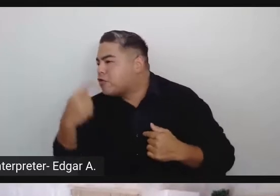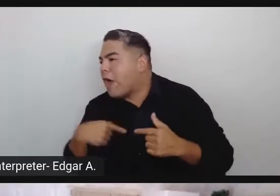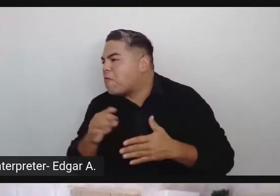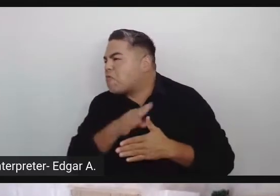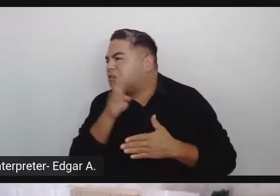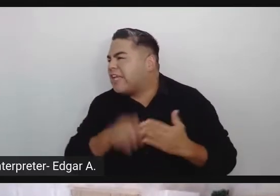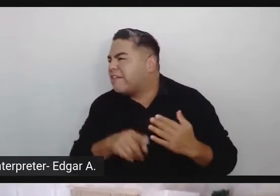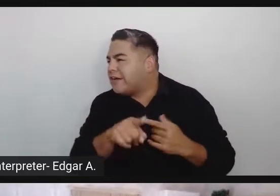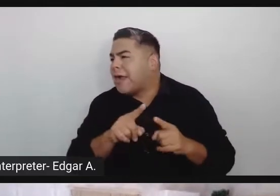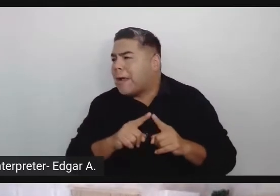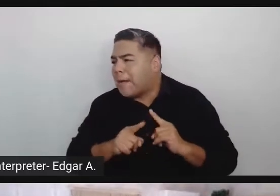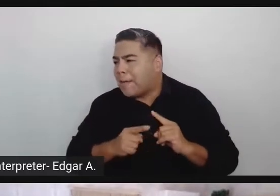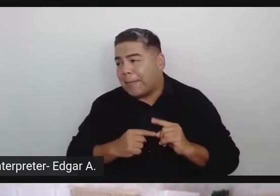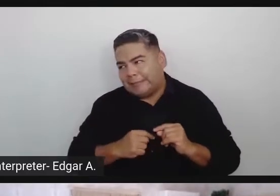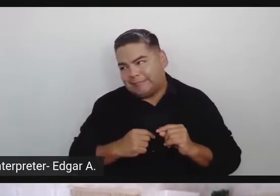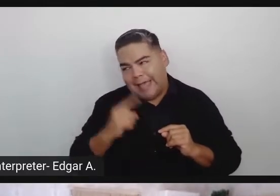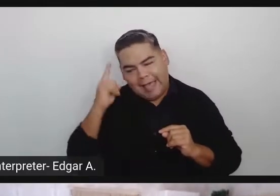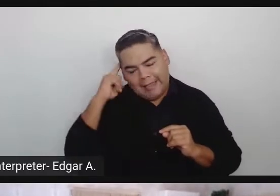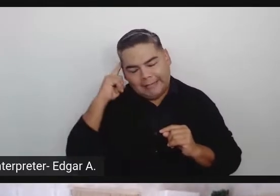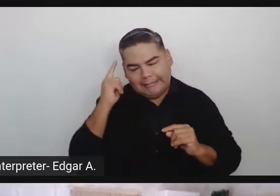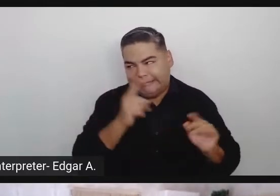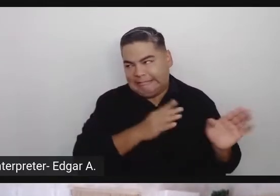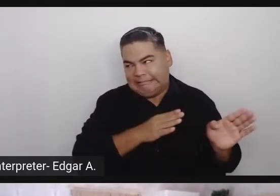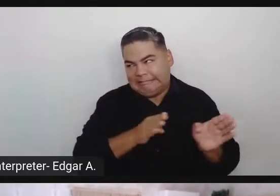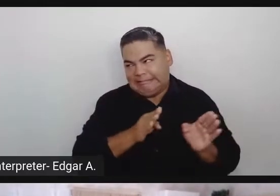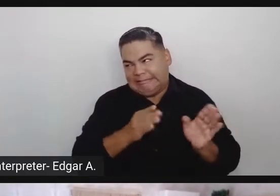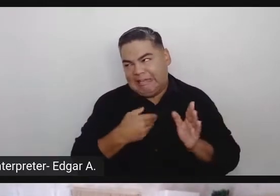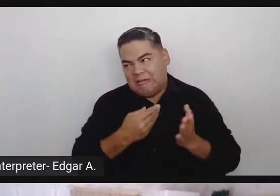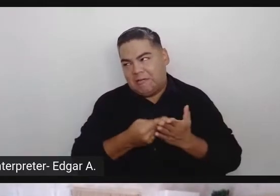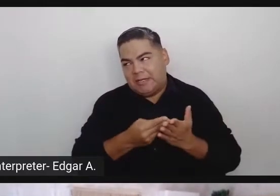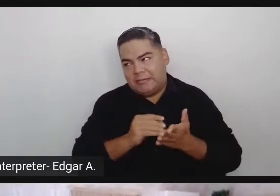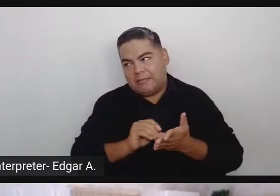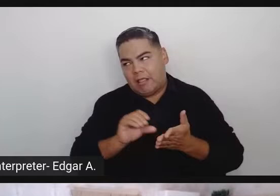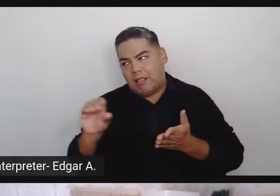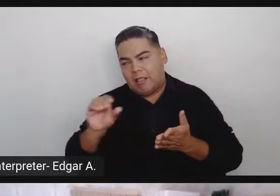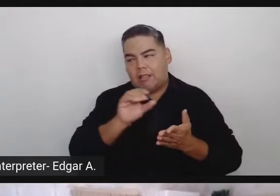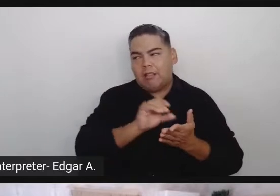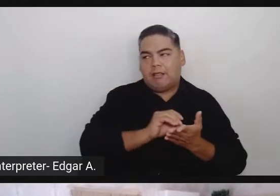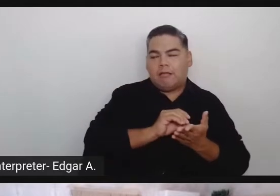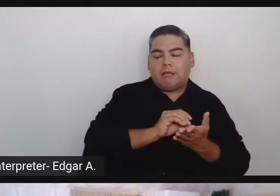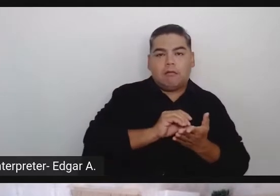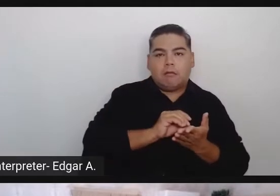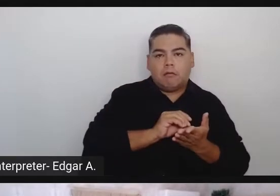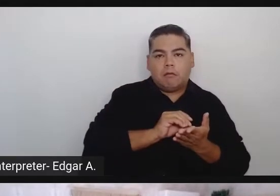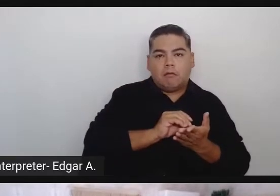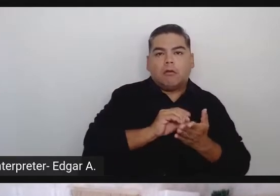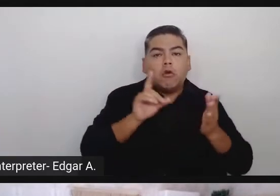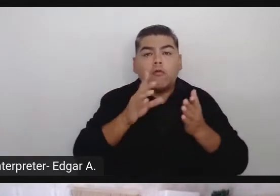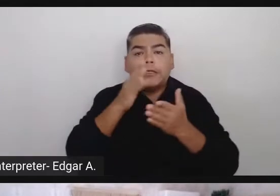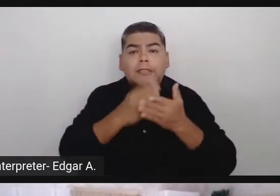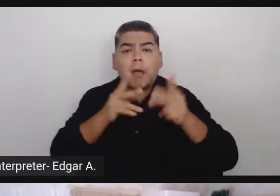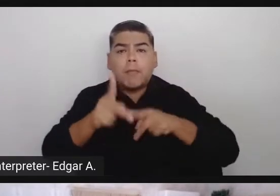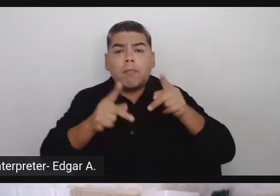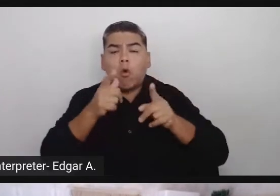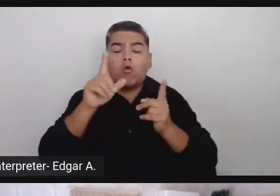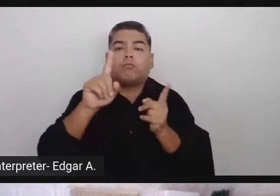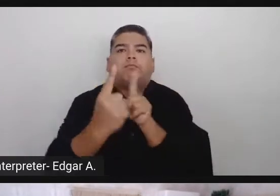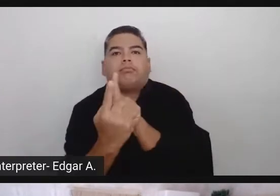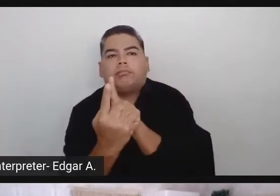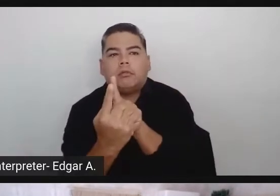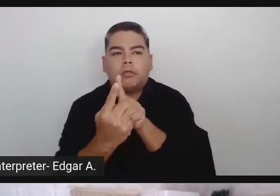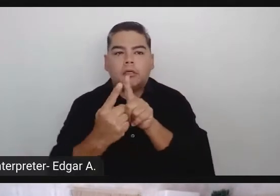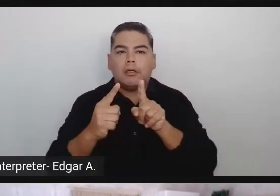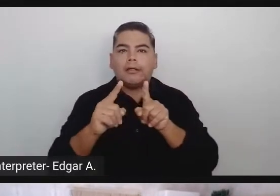also I'm not going to fork over the money for it right now. So, for the clients who come to you for